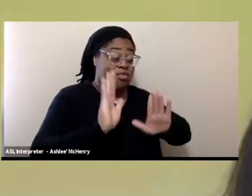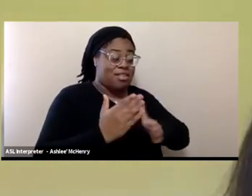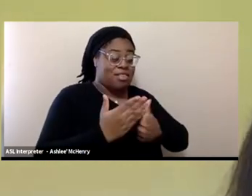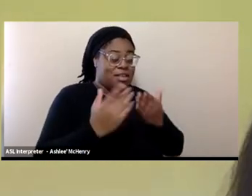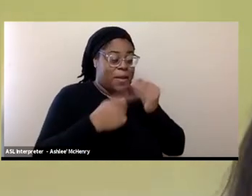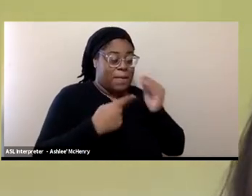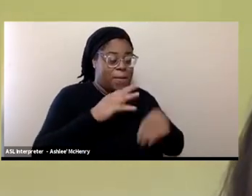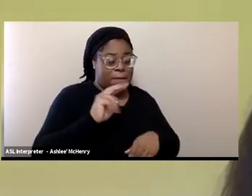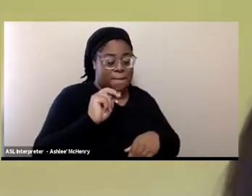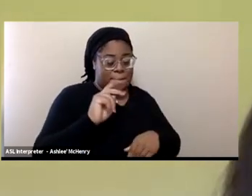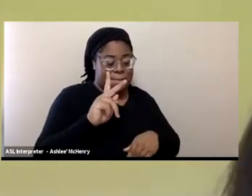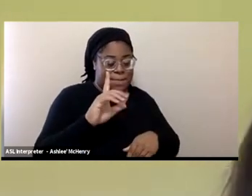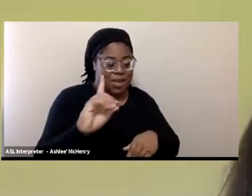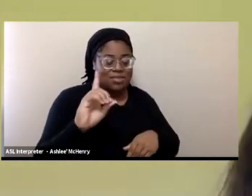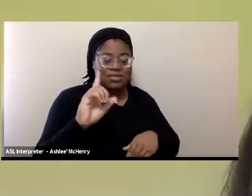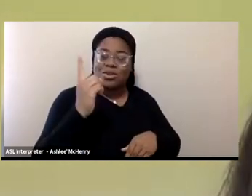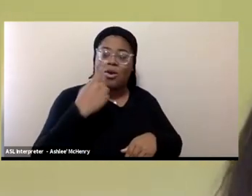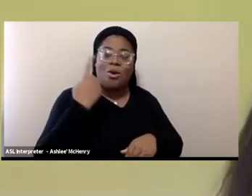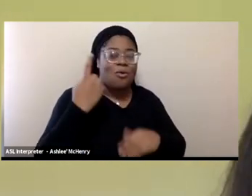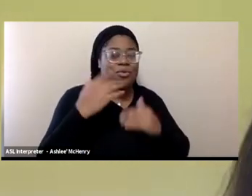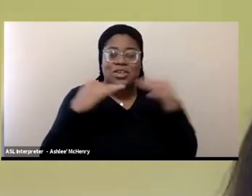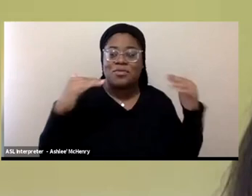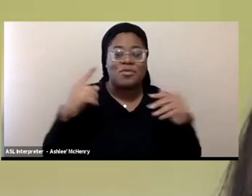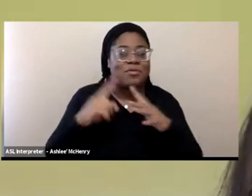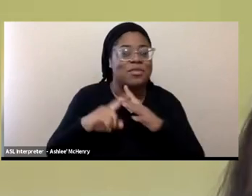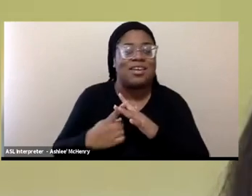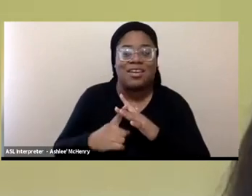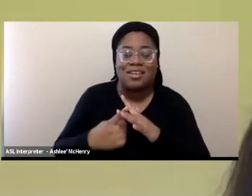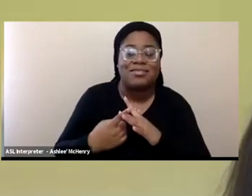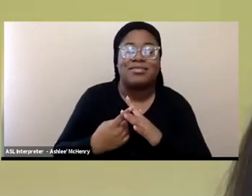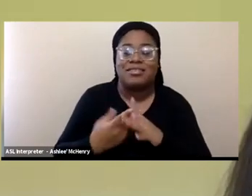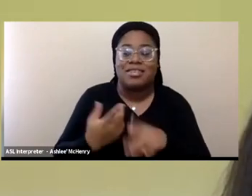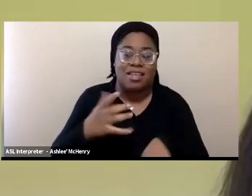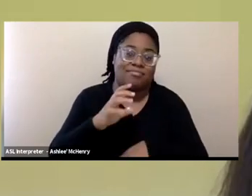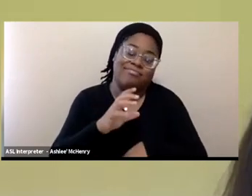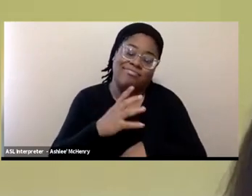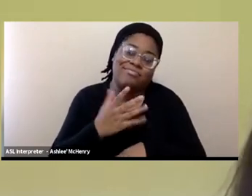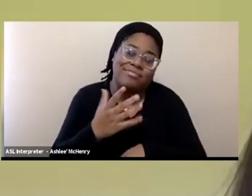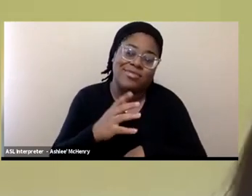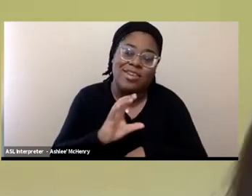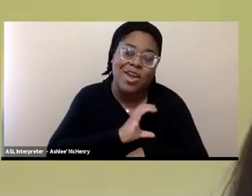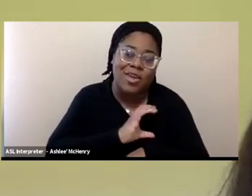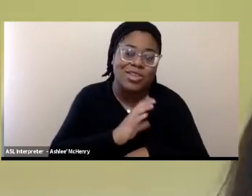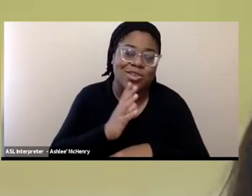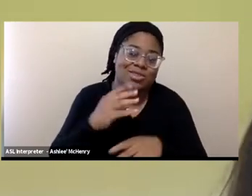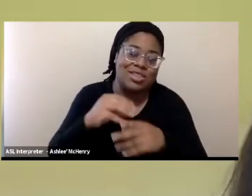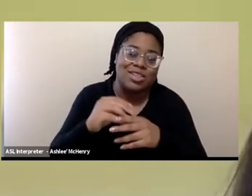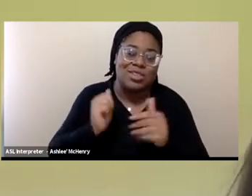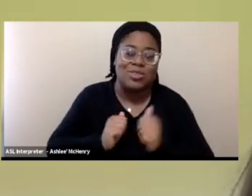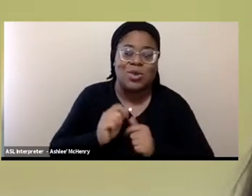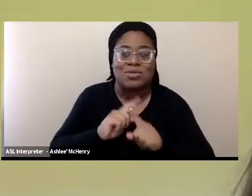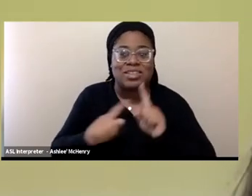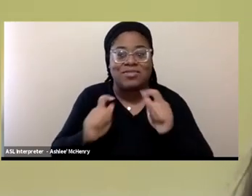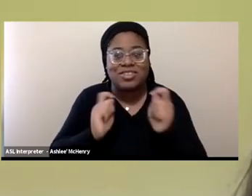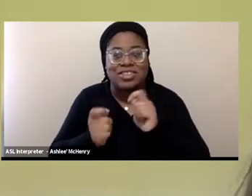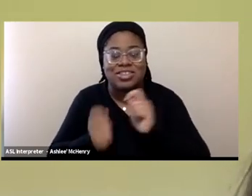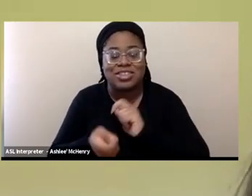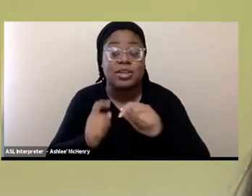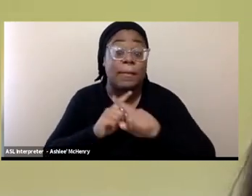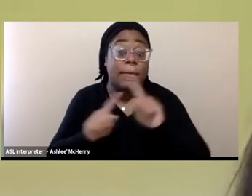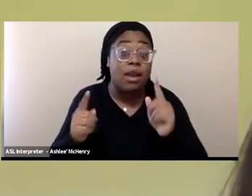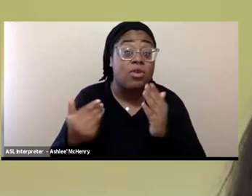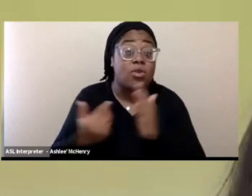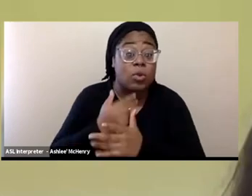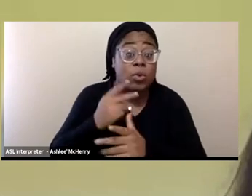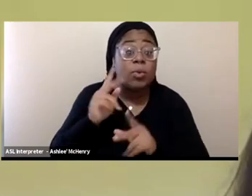been diverse from the beginning. The cast has evolved over the years. We've changed cast members many times, but when we've done that, somebody new has come in